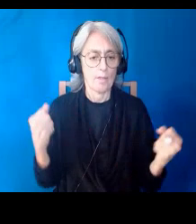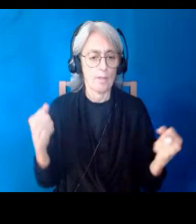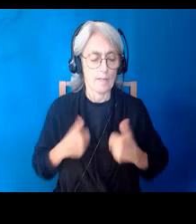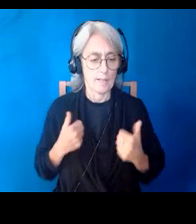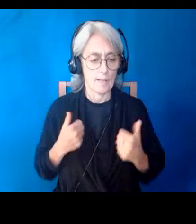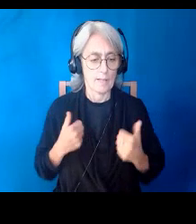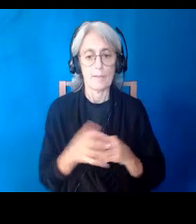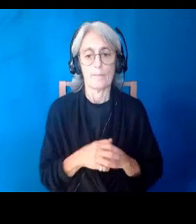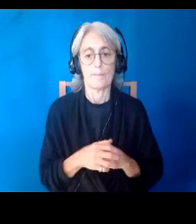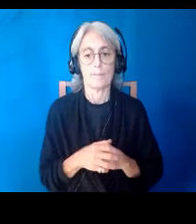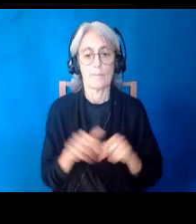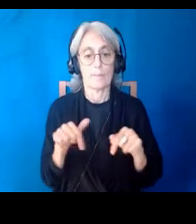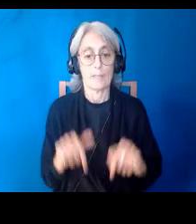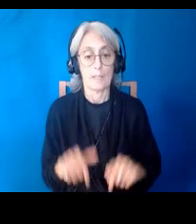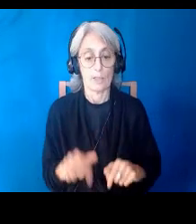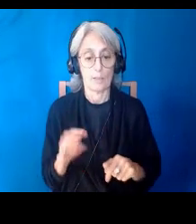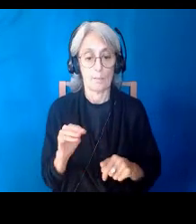here in Merced,